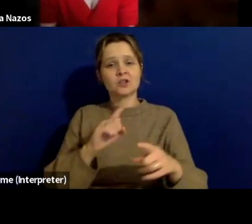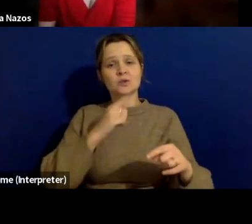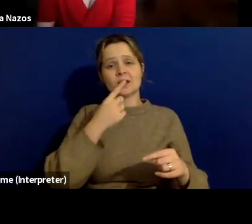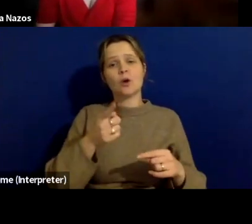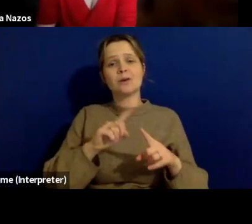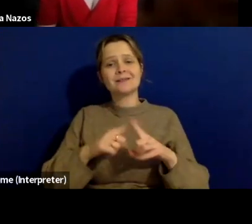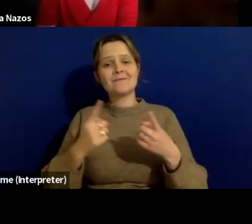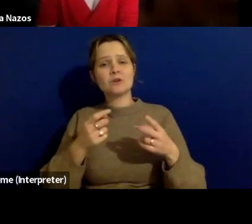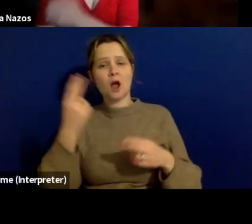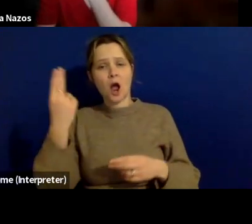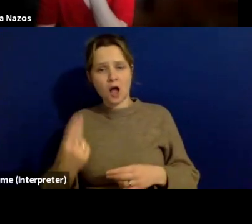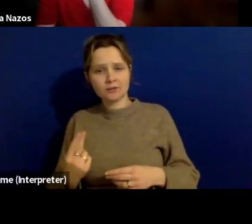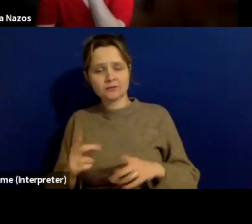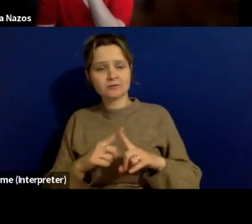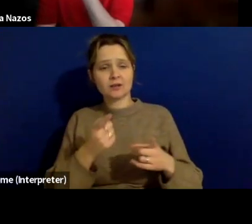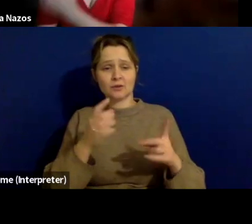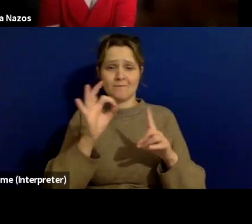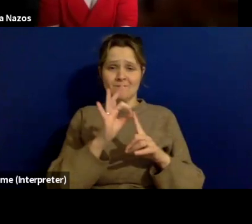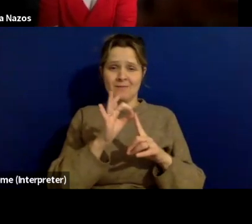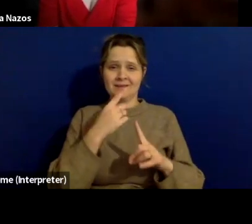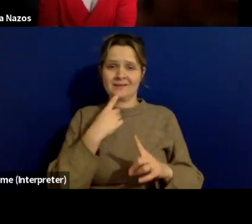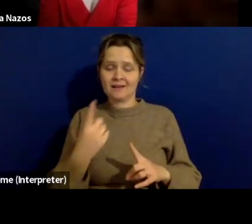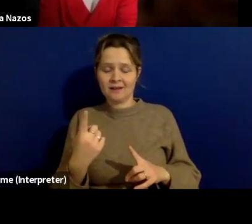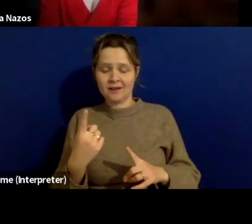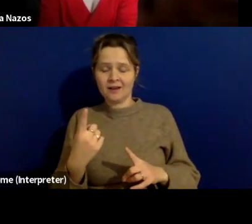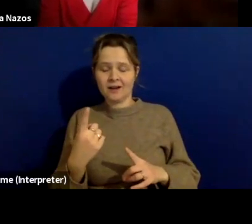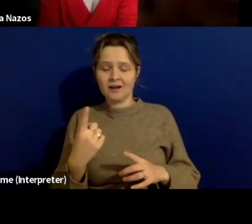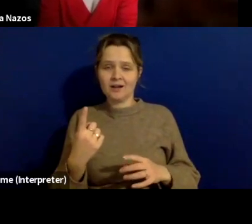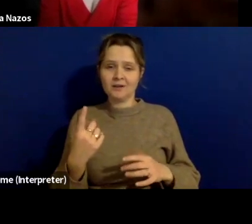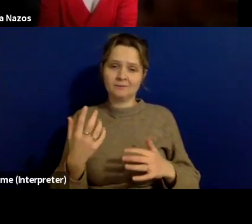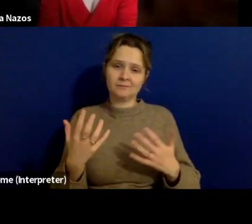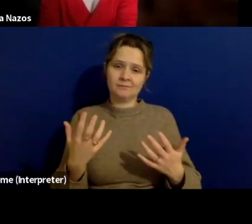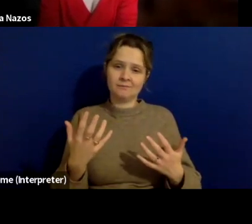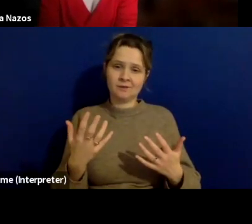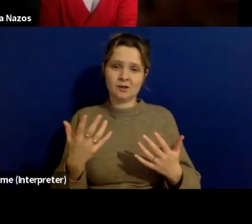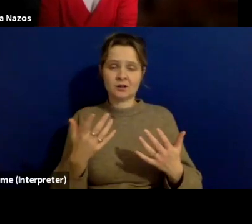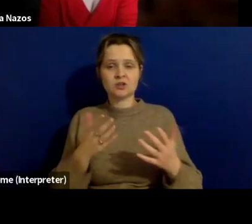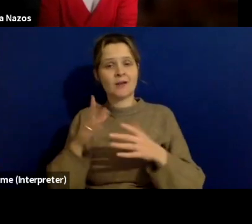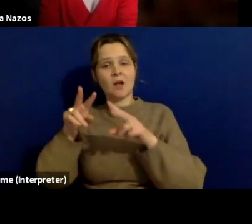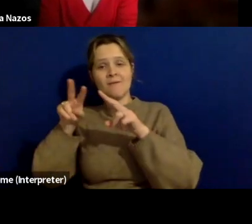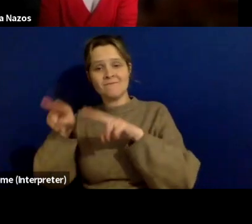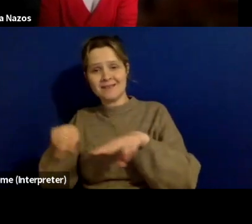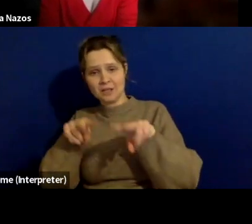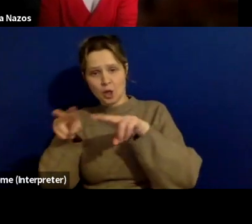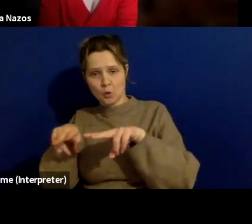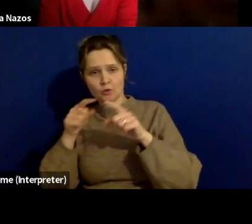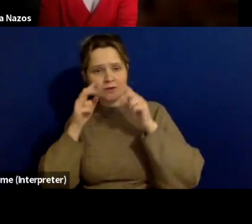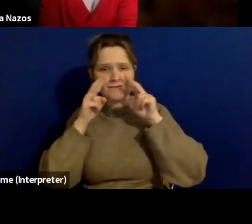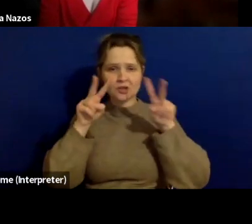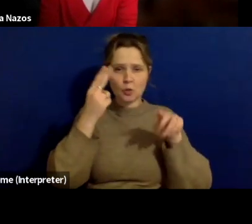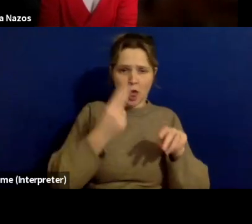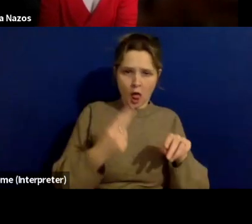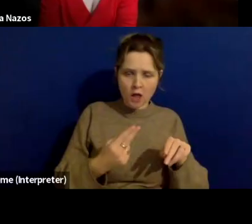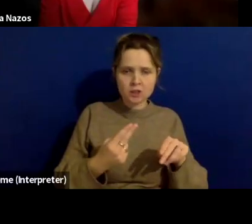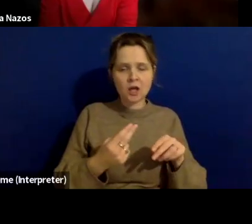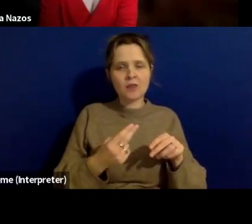forms, as Phoebe mentioned, between maybe video and visual arts and